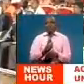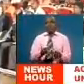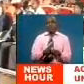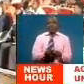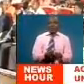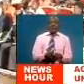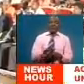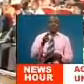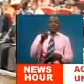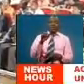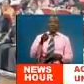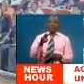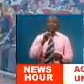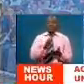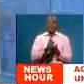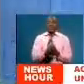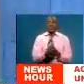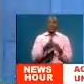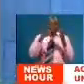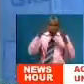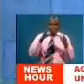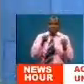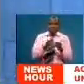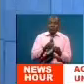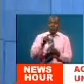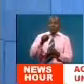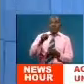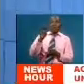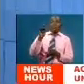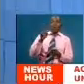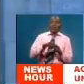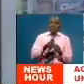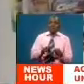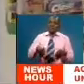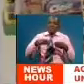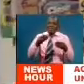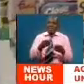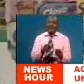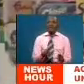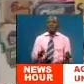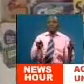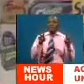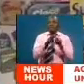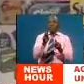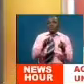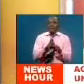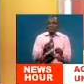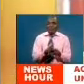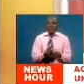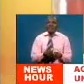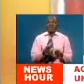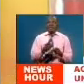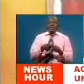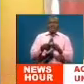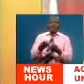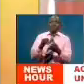outlook, Uniliver says its primary focus in 2014 is to deliver value to shareholders and also